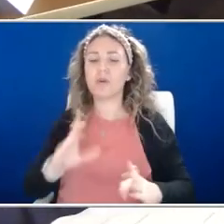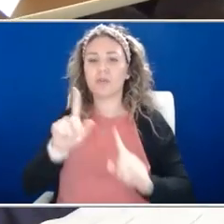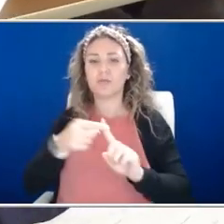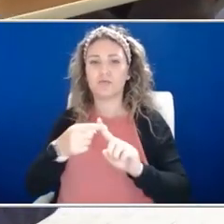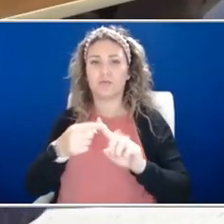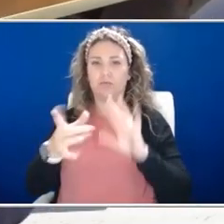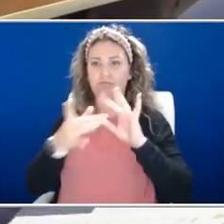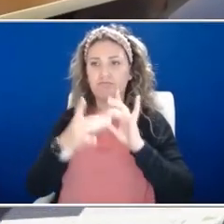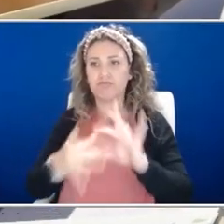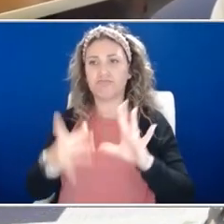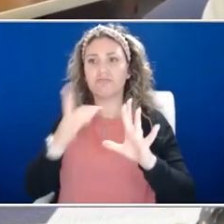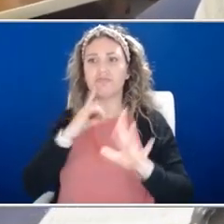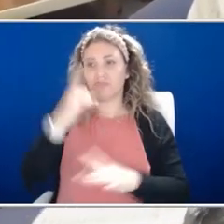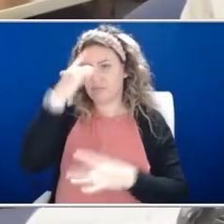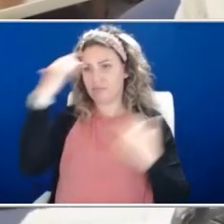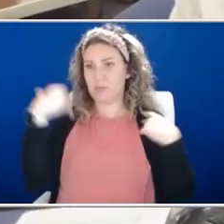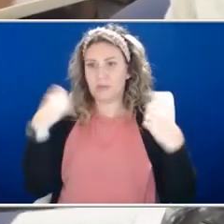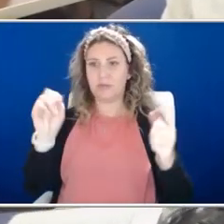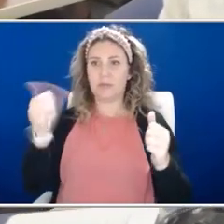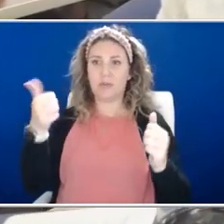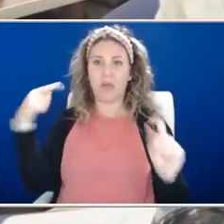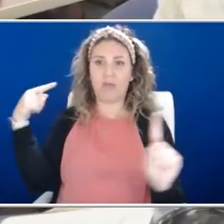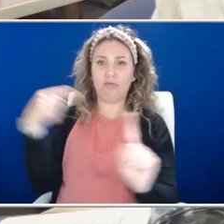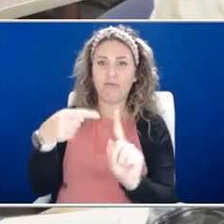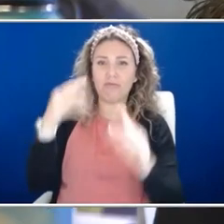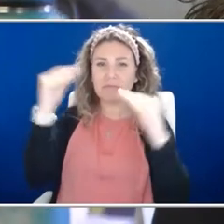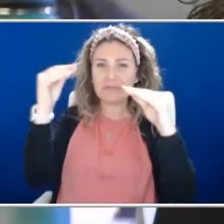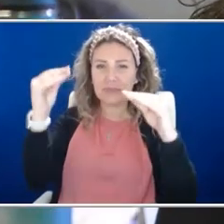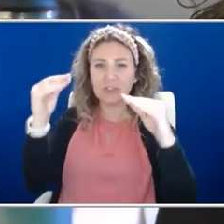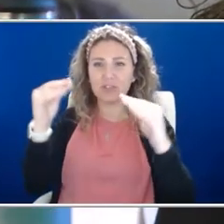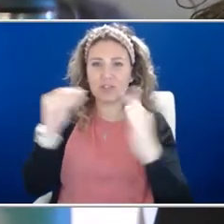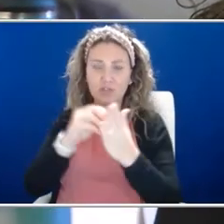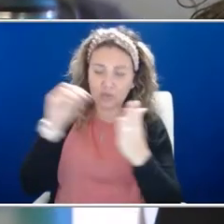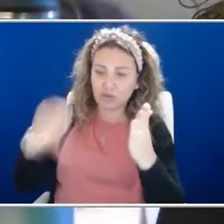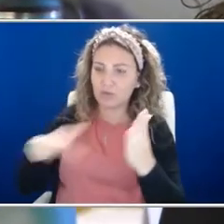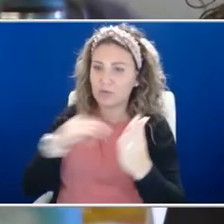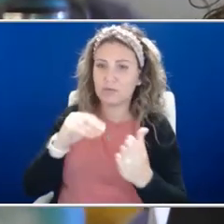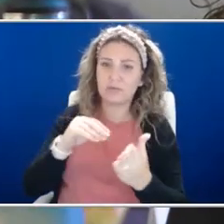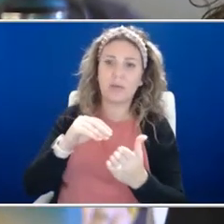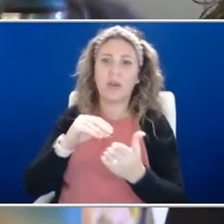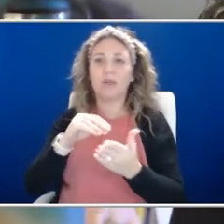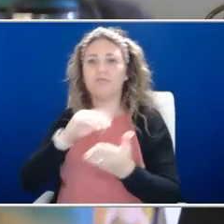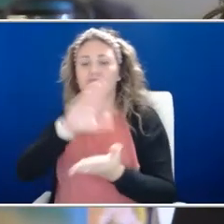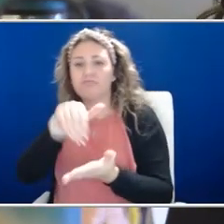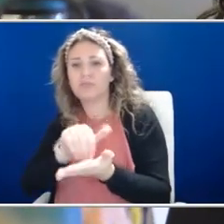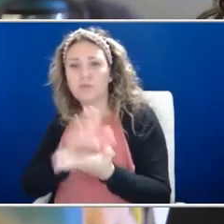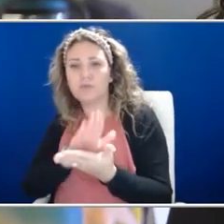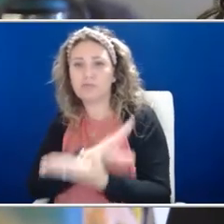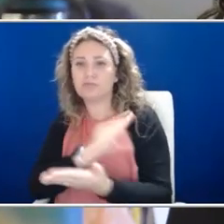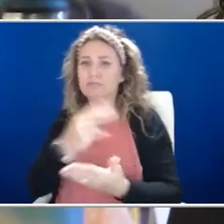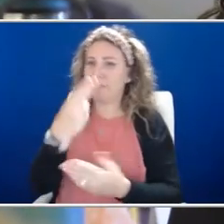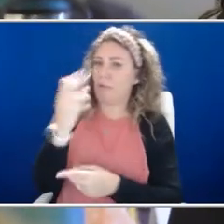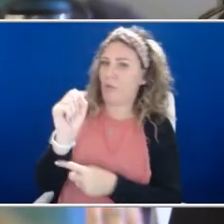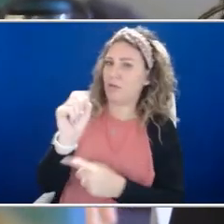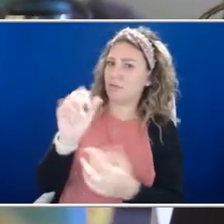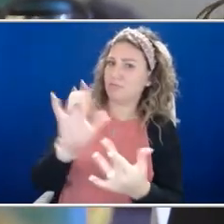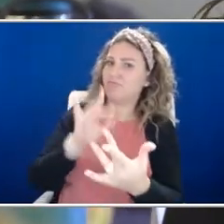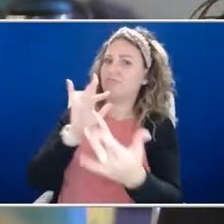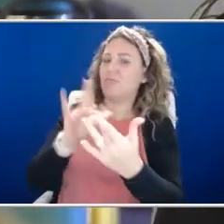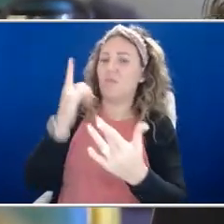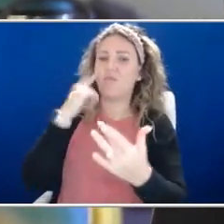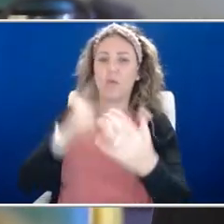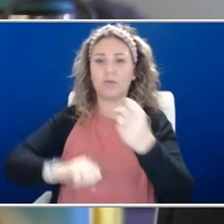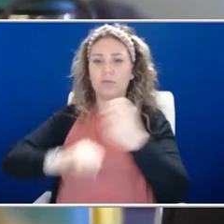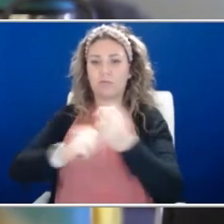Also, another goal is simply to teach students in middle and high schools that it's okay to reach out for support. It's okay to open up if you're